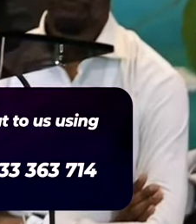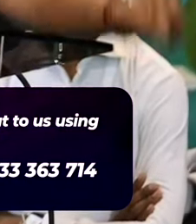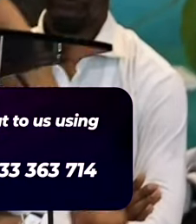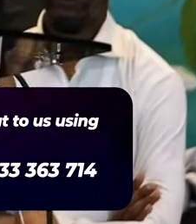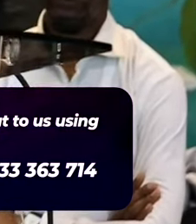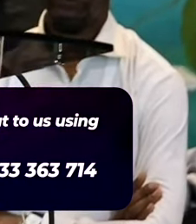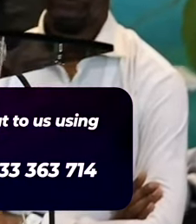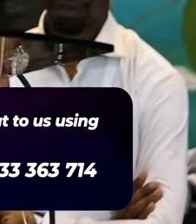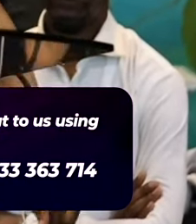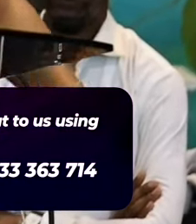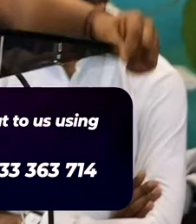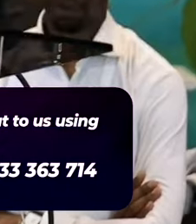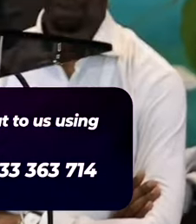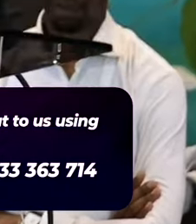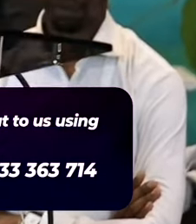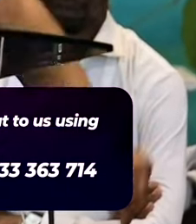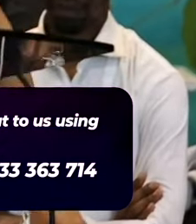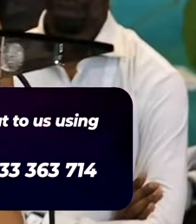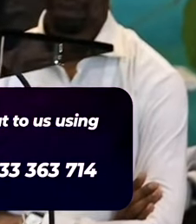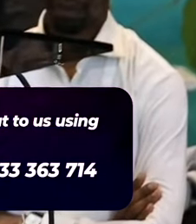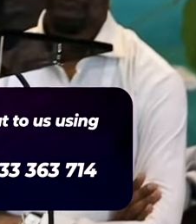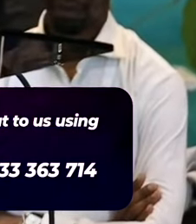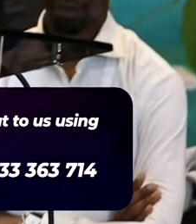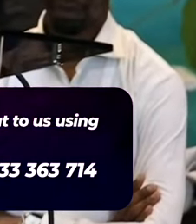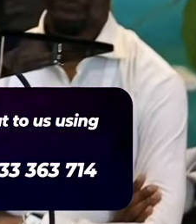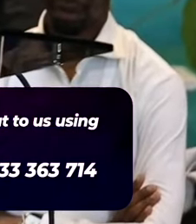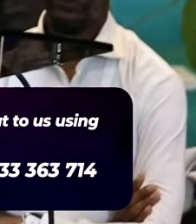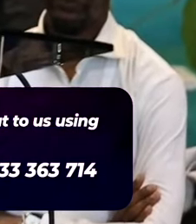May they be broken in the name of Jesus.